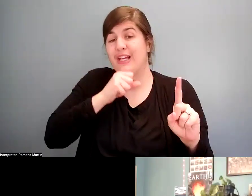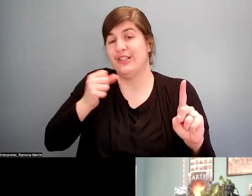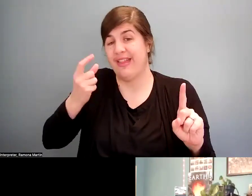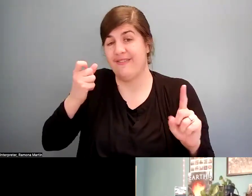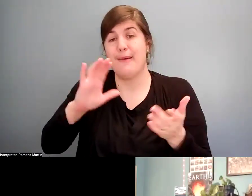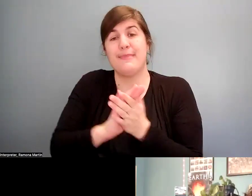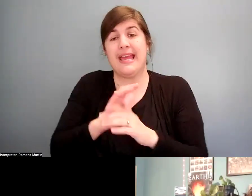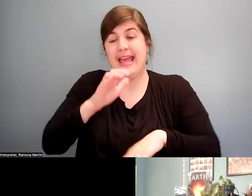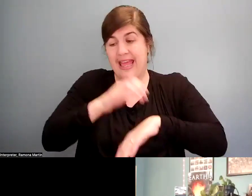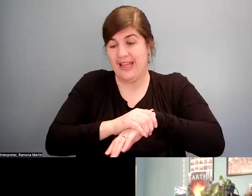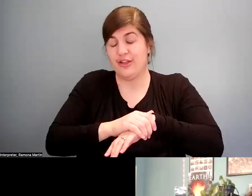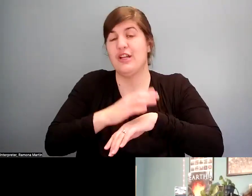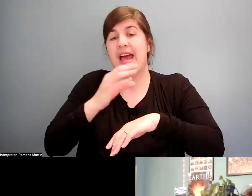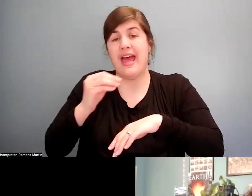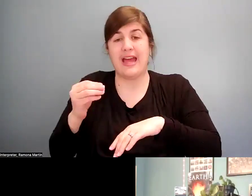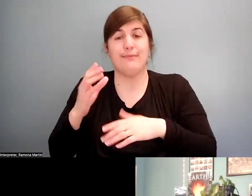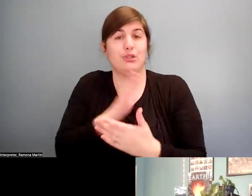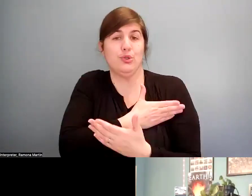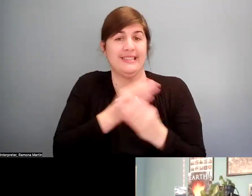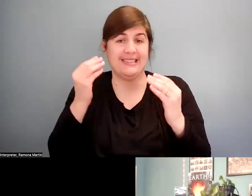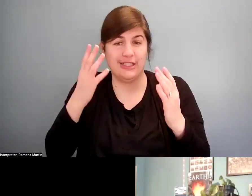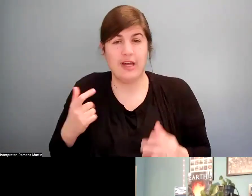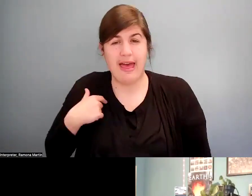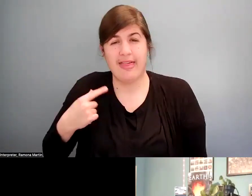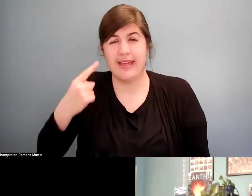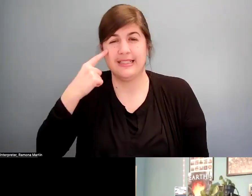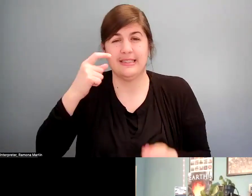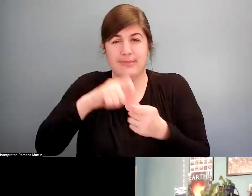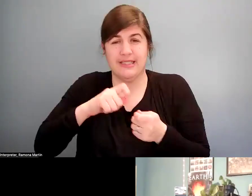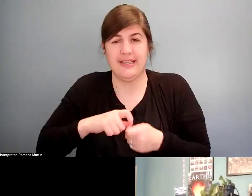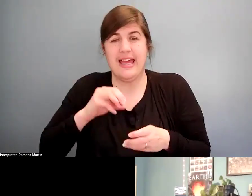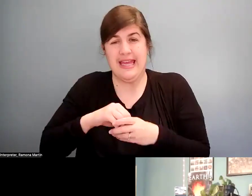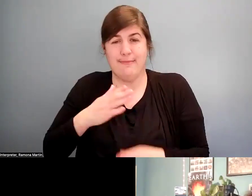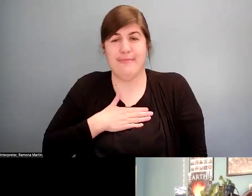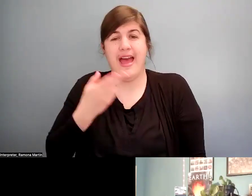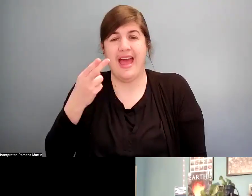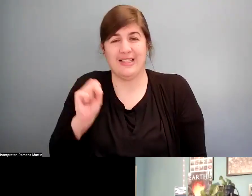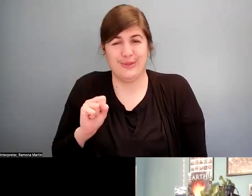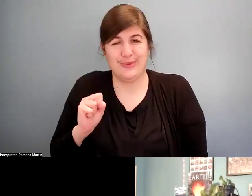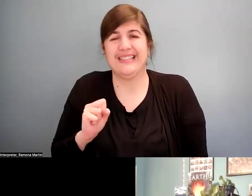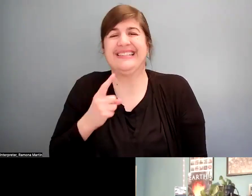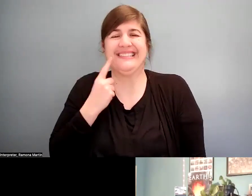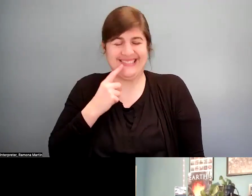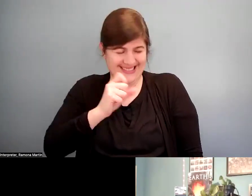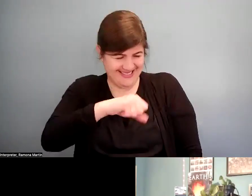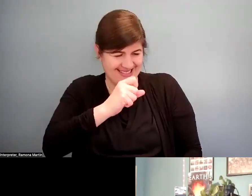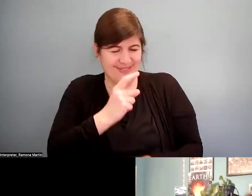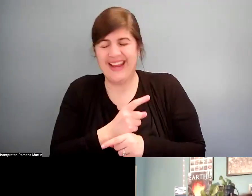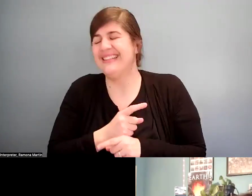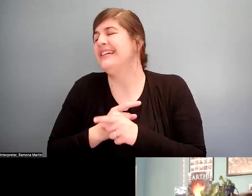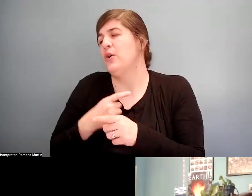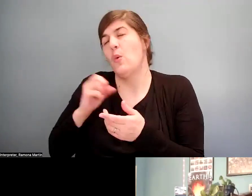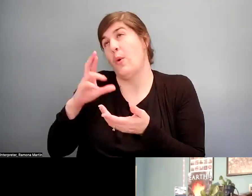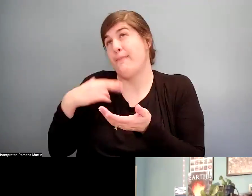an English and a music teacher, I think specifically in my high school Uh-huh. Yeah, yeah. or my middle school at the